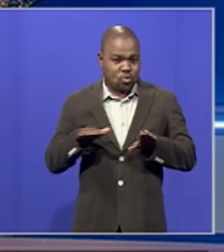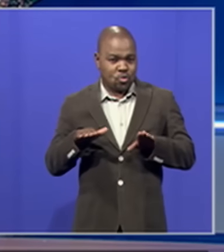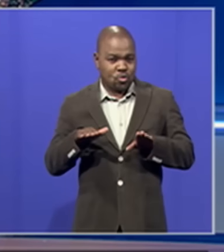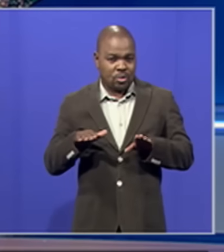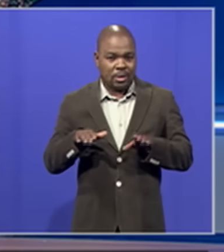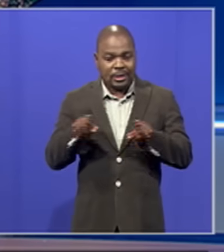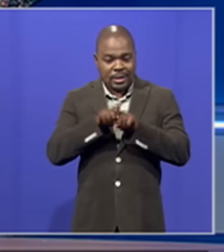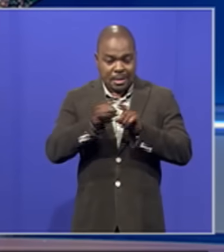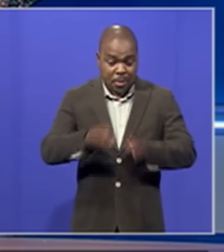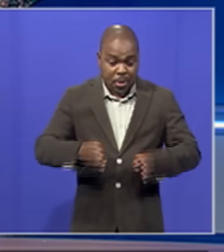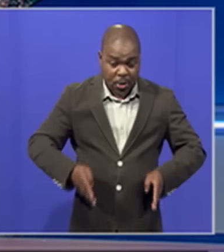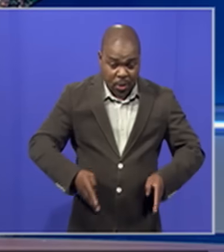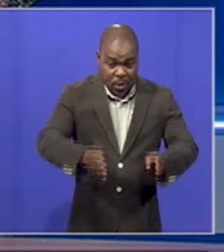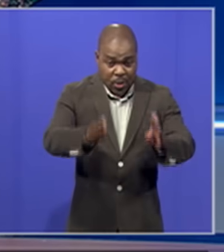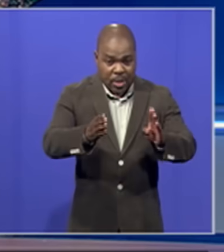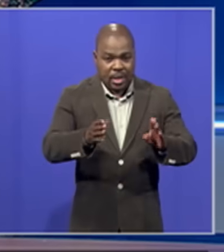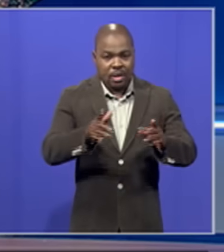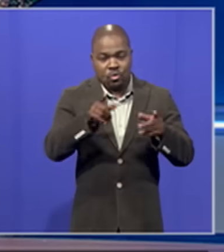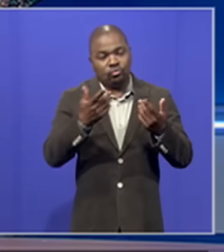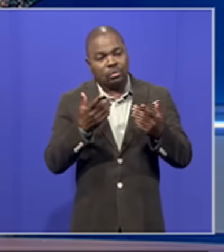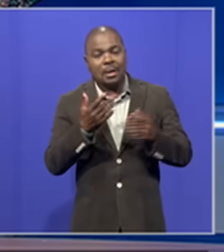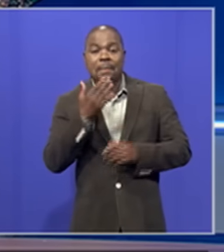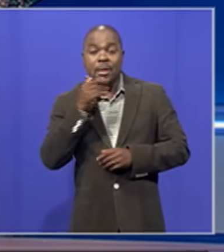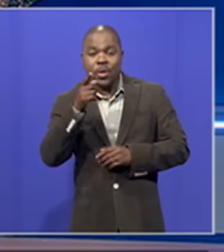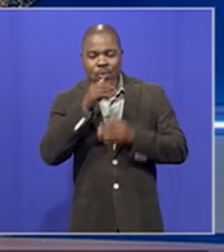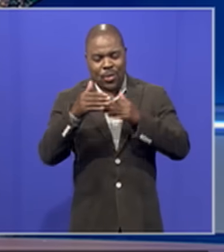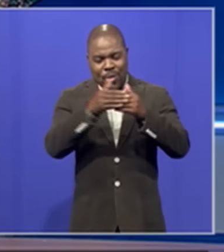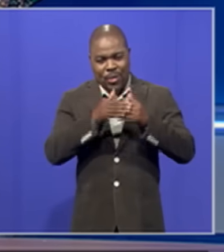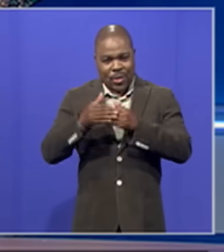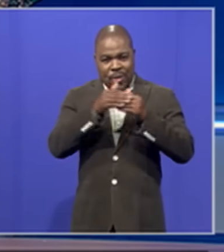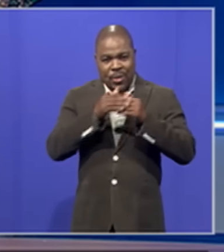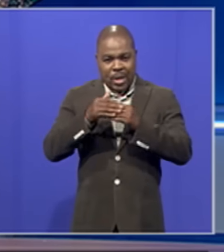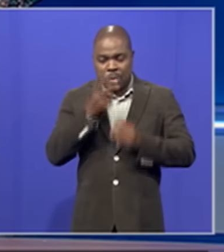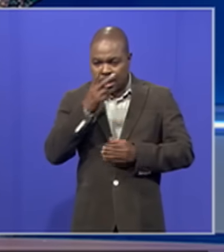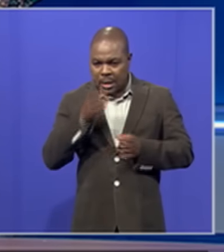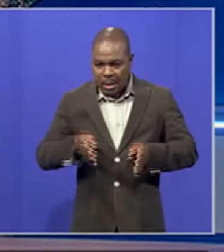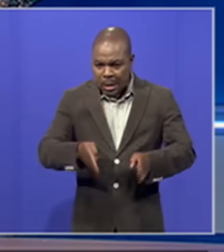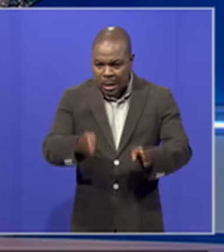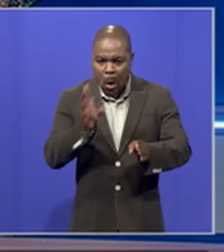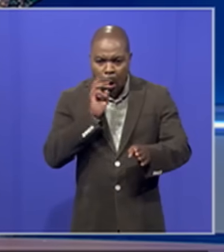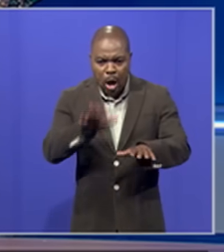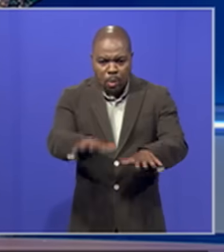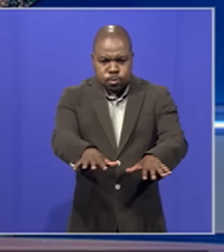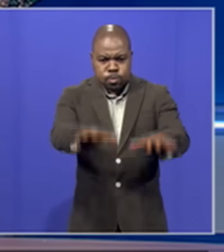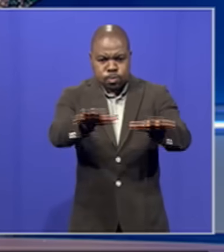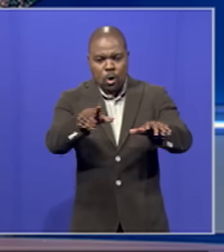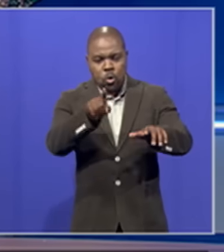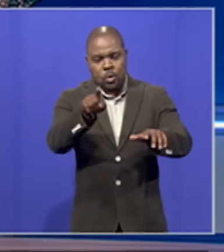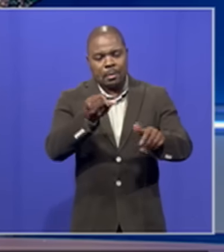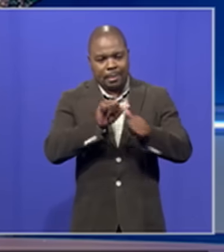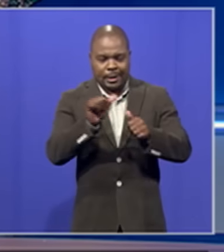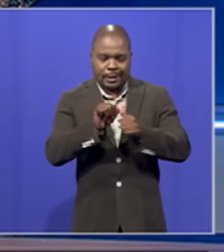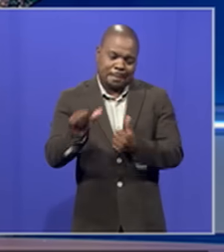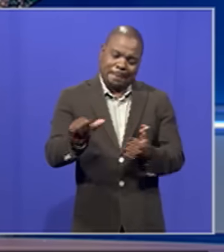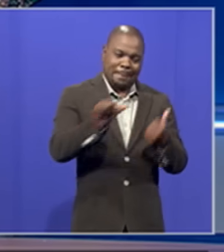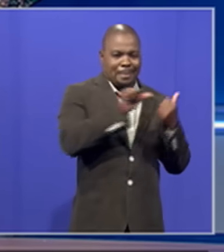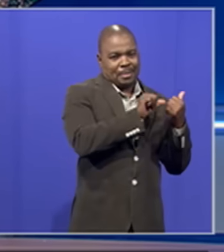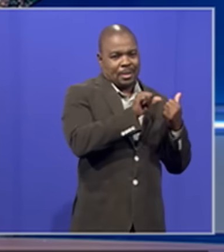mo tseleng ba tlo ba mo tseleng go gopela gore ba tlhokomele ge tsela ba kry-a tsela e na le metsi a mantši gopela gore ba boele